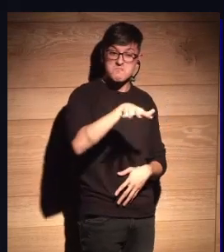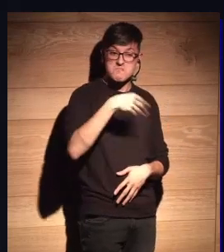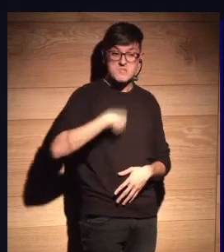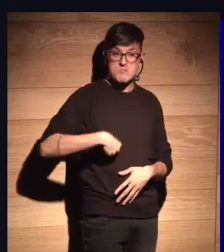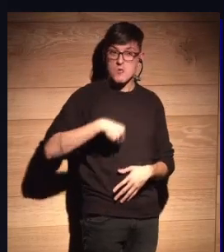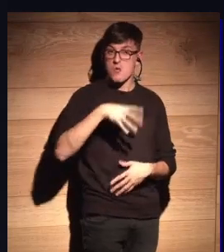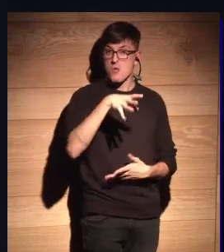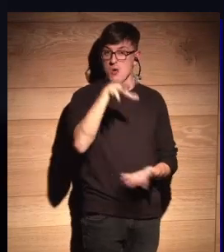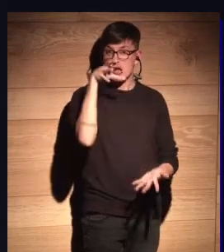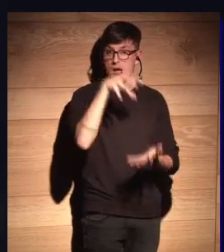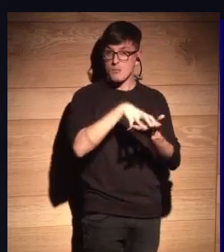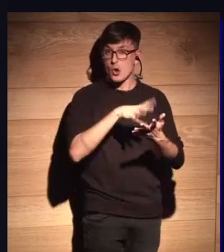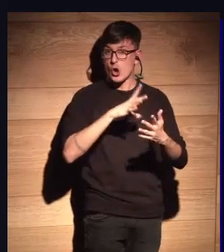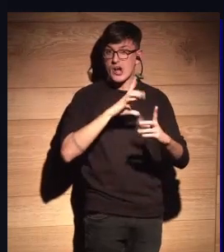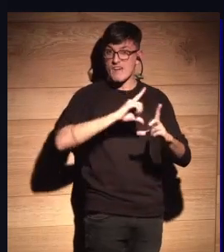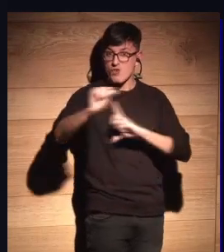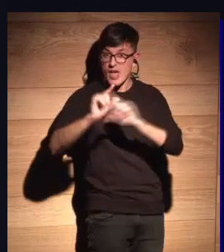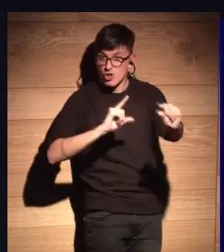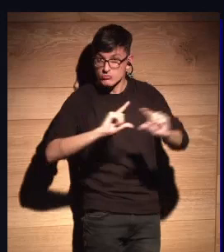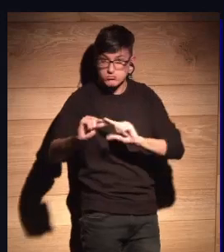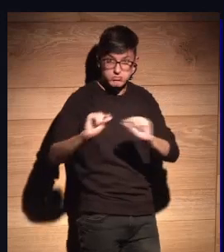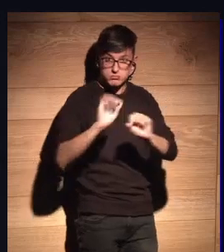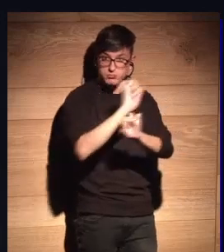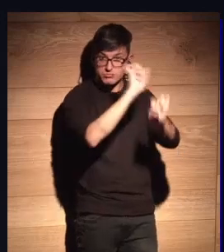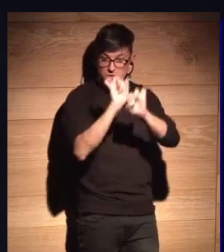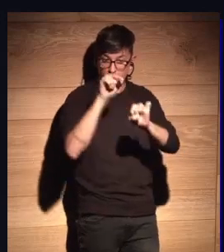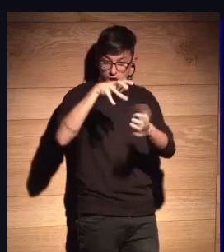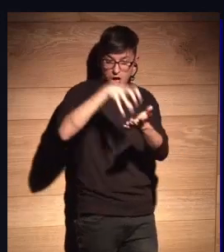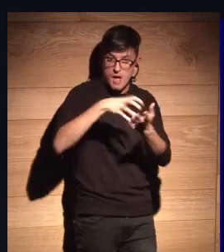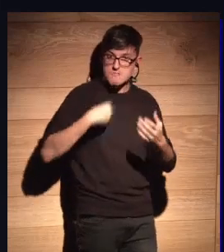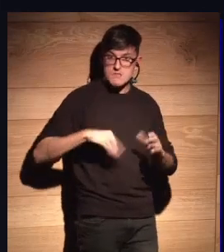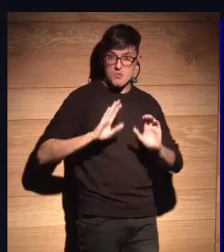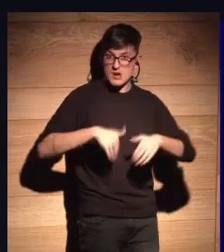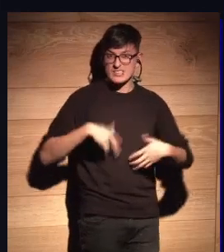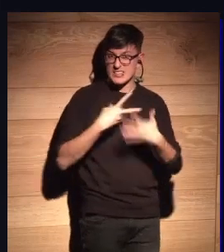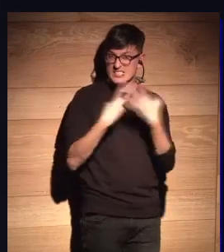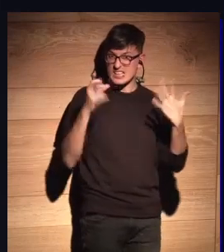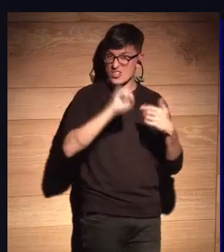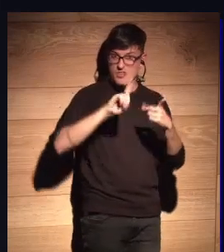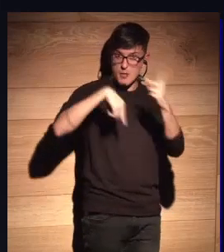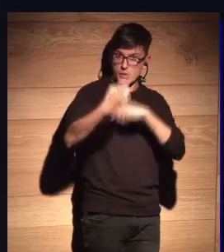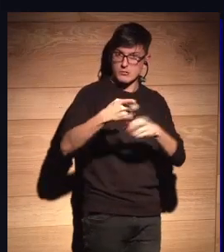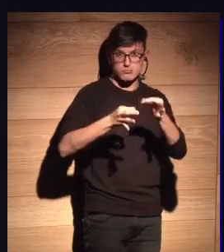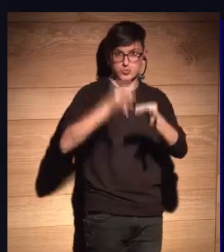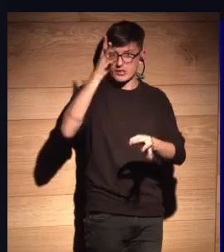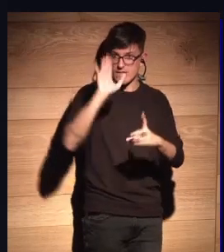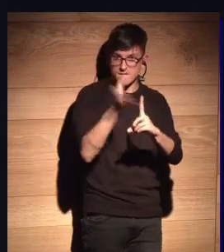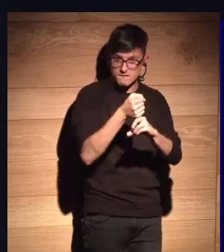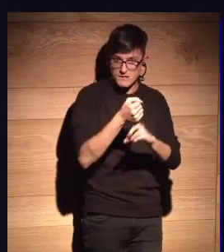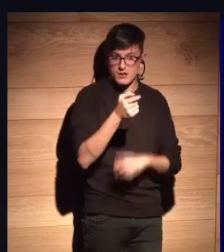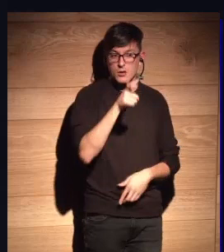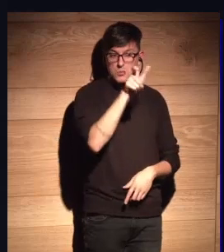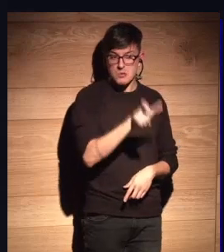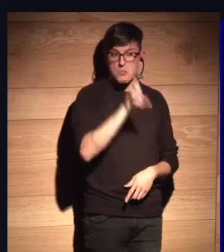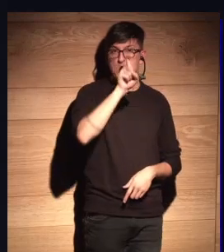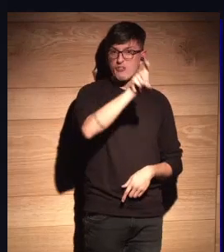17. 17, yeah. Oof. And we got very lucky. We found a teacher that was